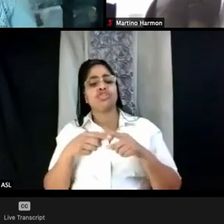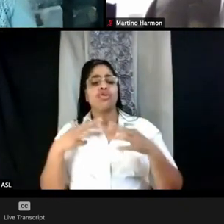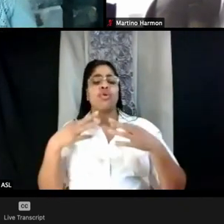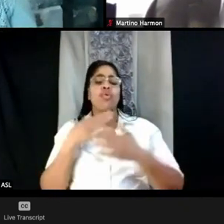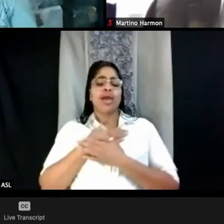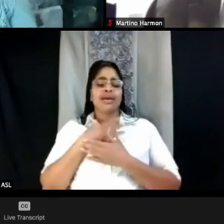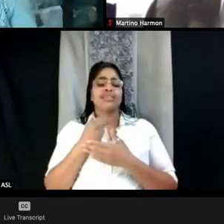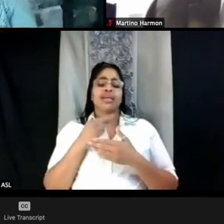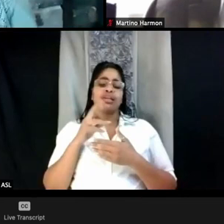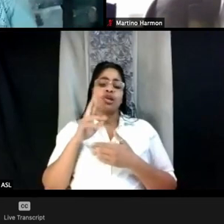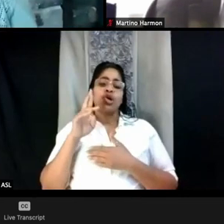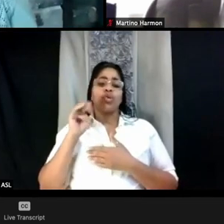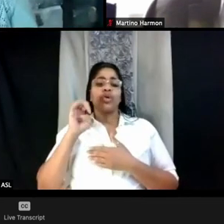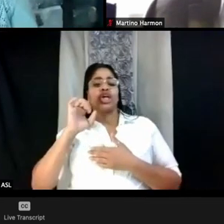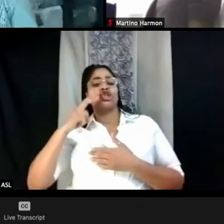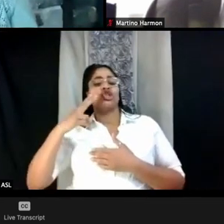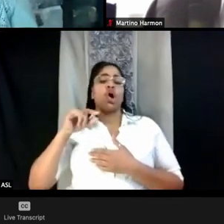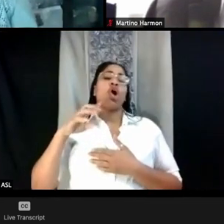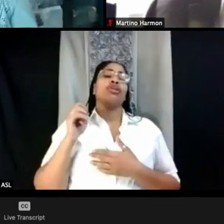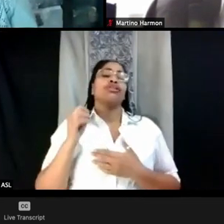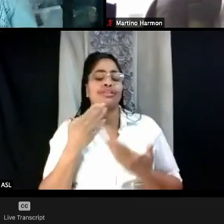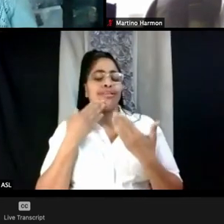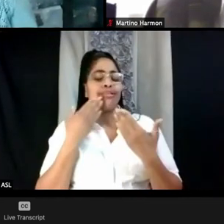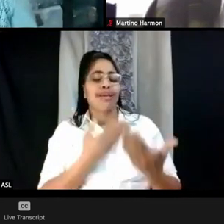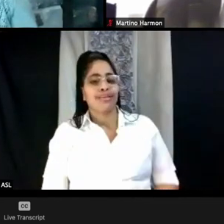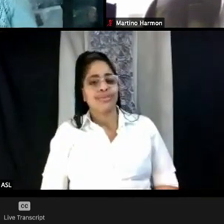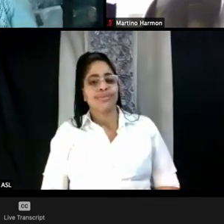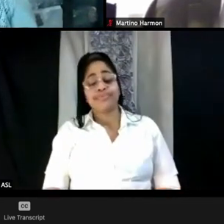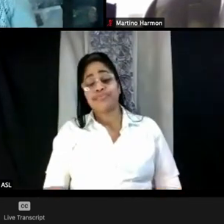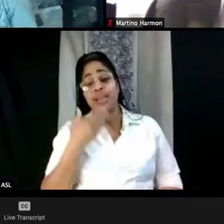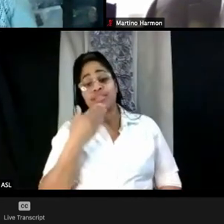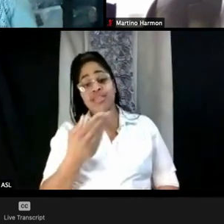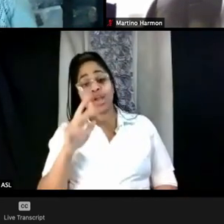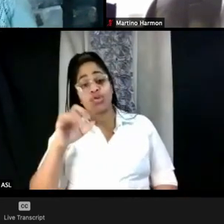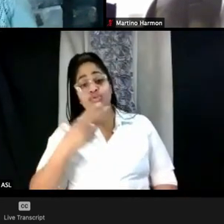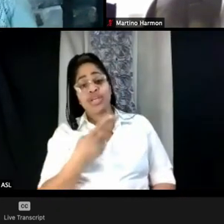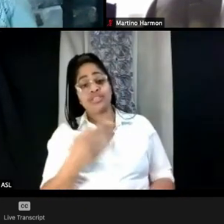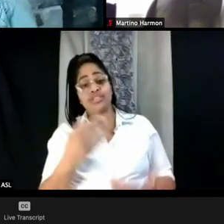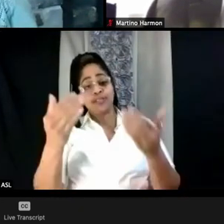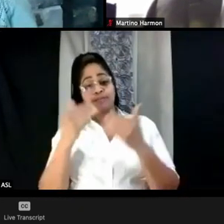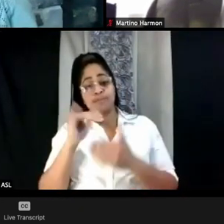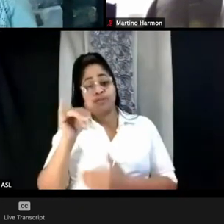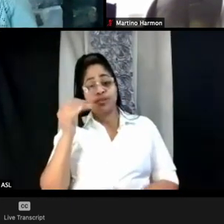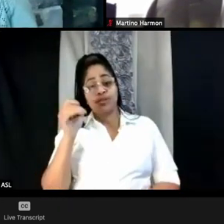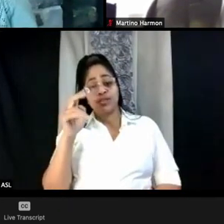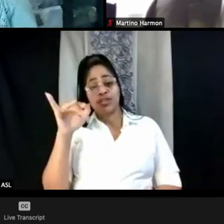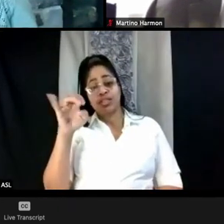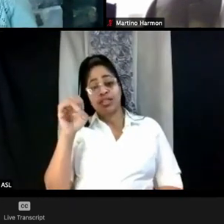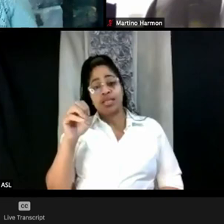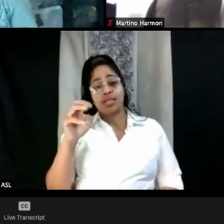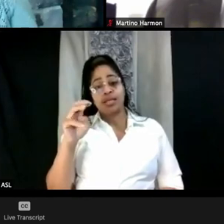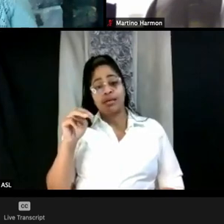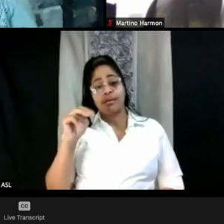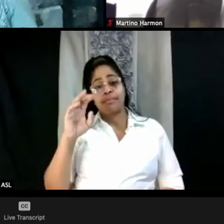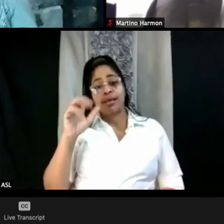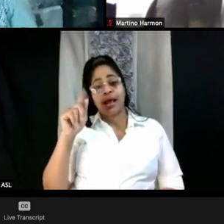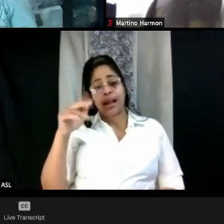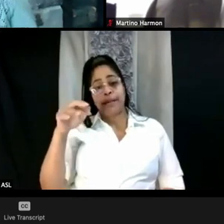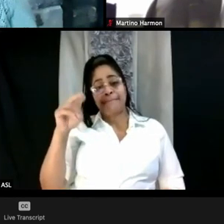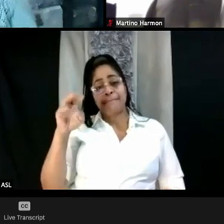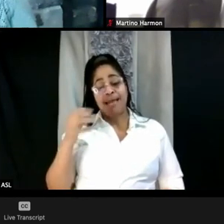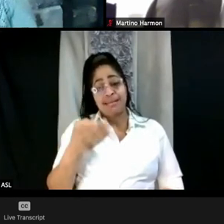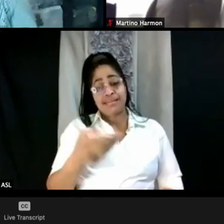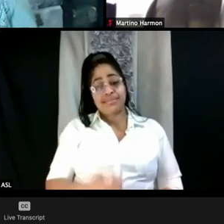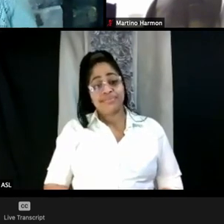you. Thanks very much, Rich. Next, Jenny McAlpine, Director of Work-Life Programs.